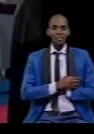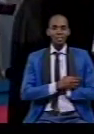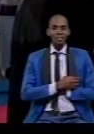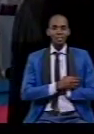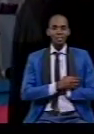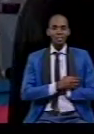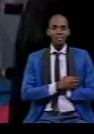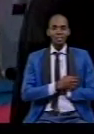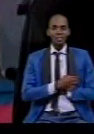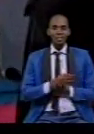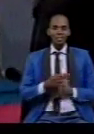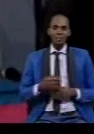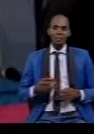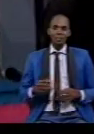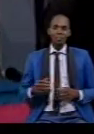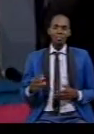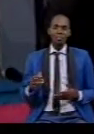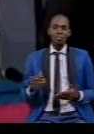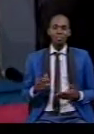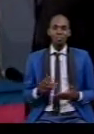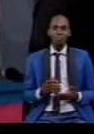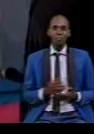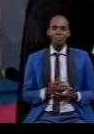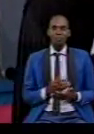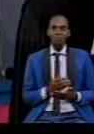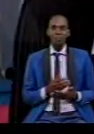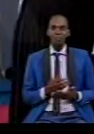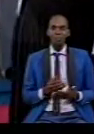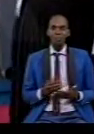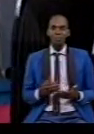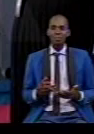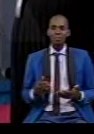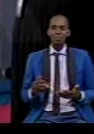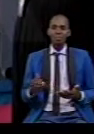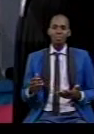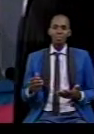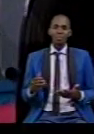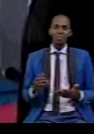steadfast character, able.